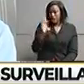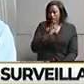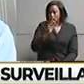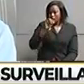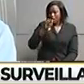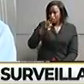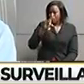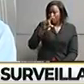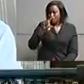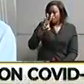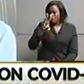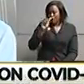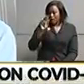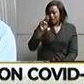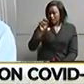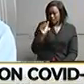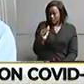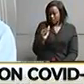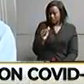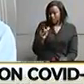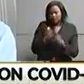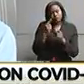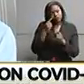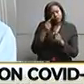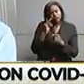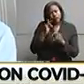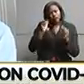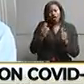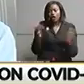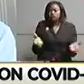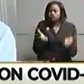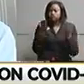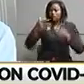cannot revive the Roadmaster factory